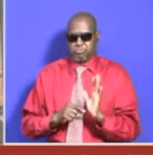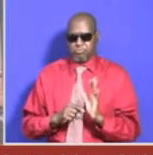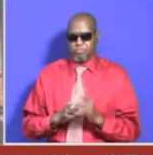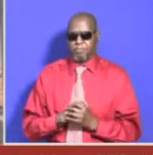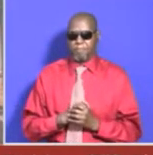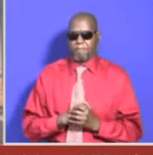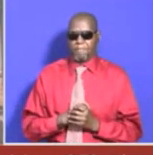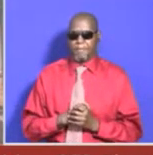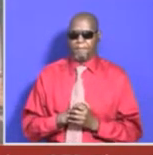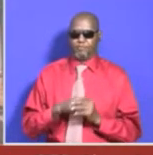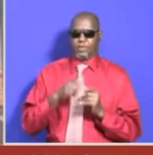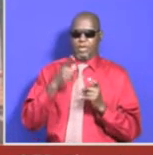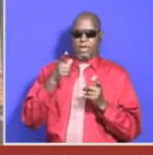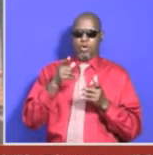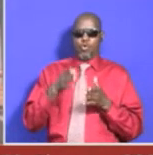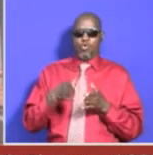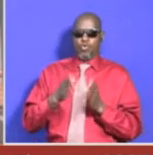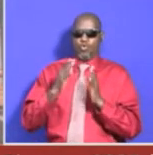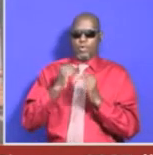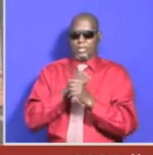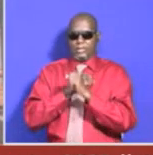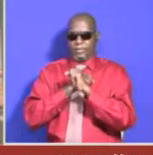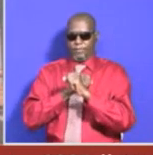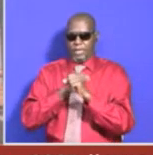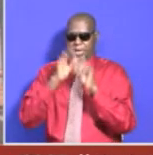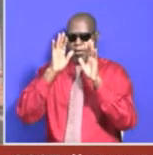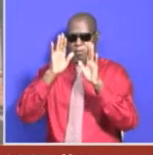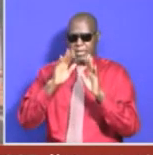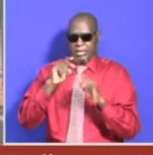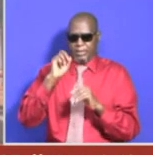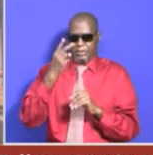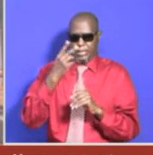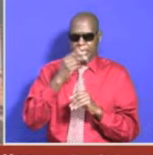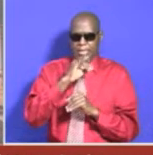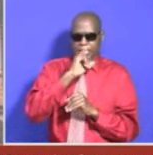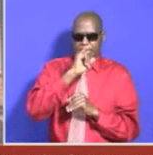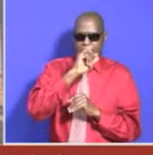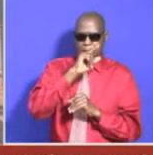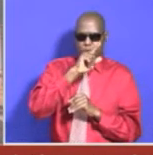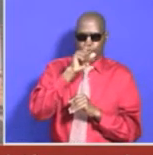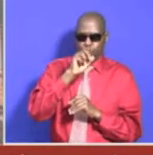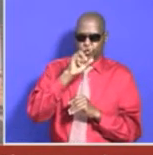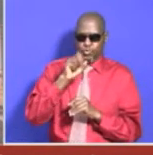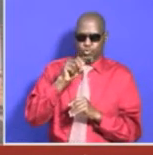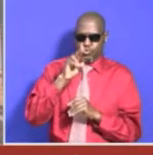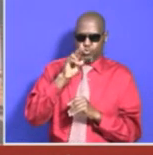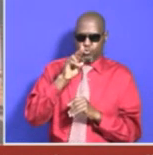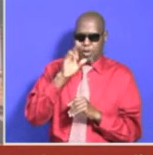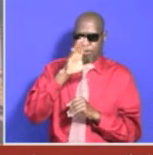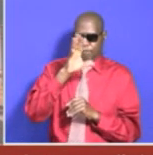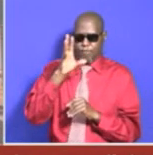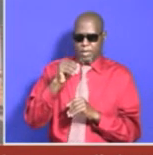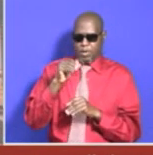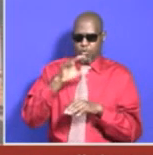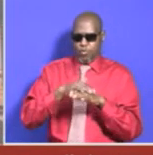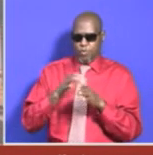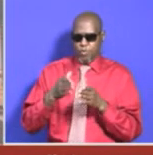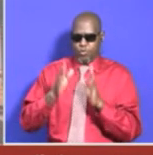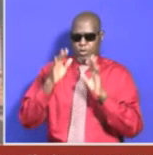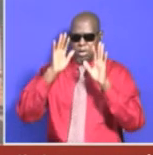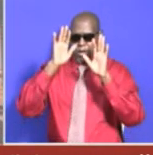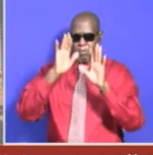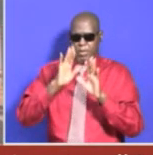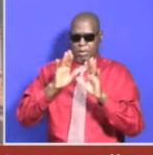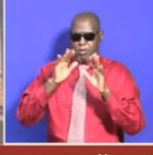Matters Road Safety Campaign for the second year running, Isuzu East Africa is rolling out the Eyes on the Road campaign to promote